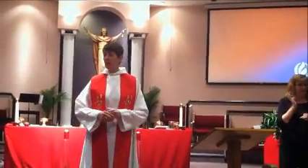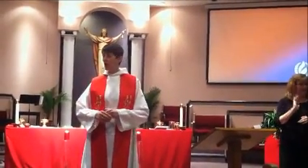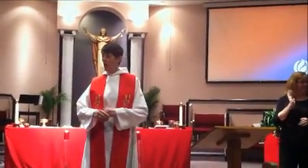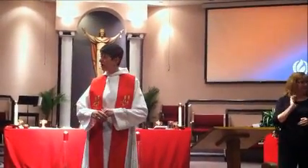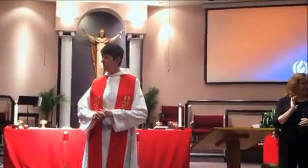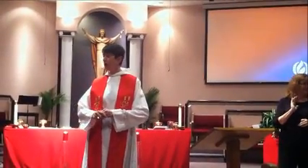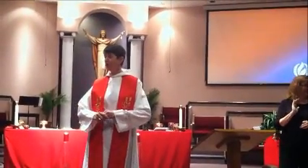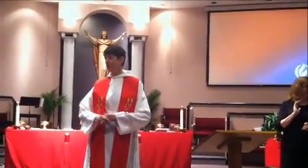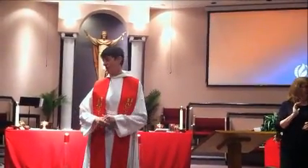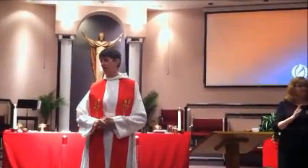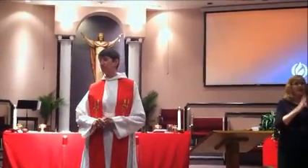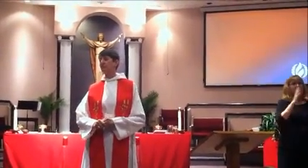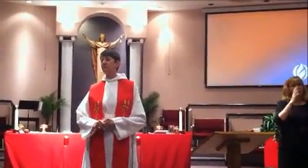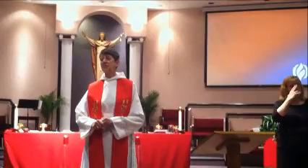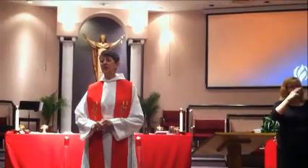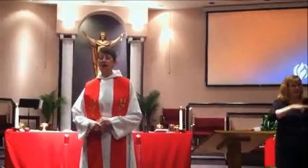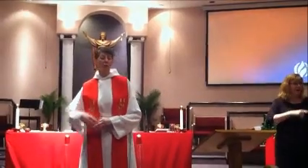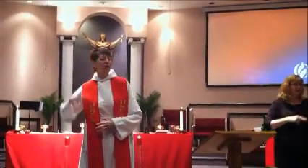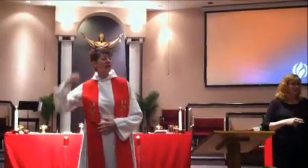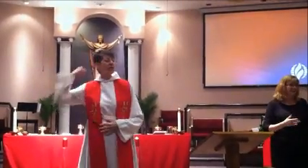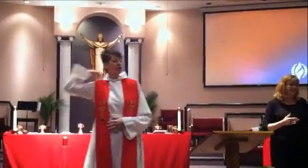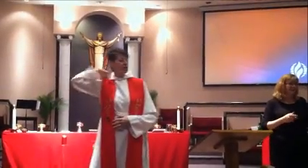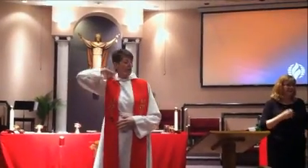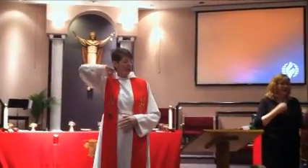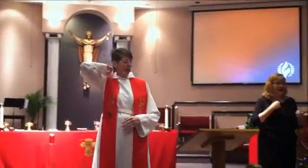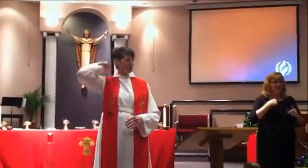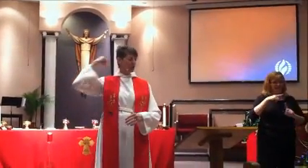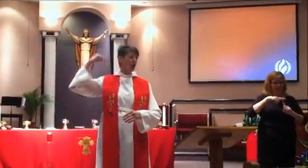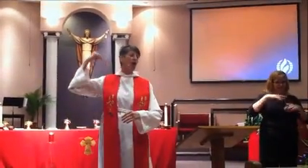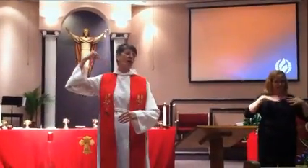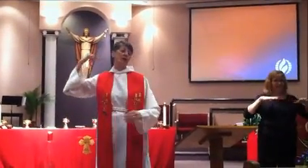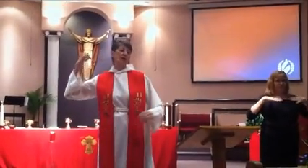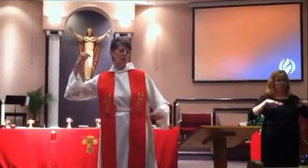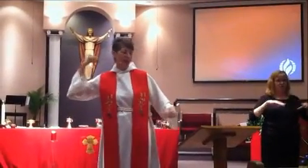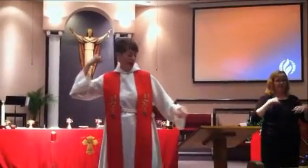And it's going to be an awful lot of fun. I'm going to get a t-shirt that